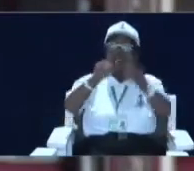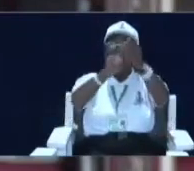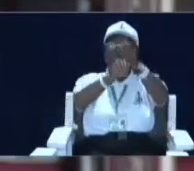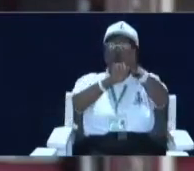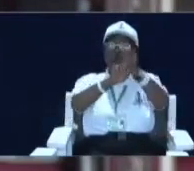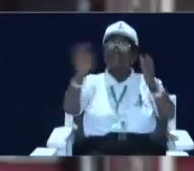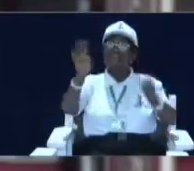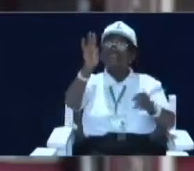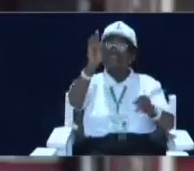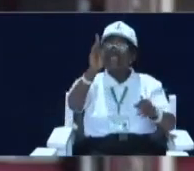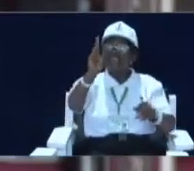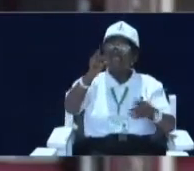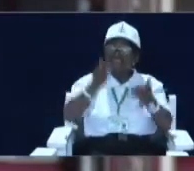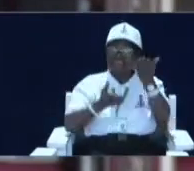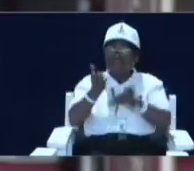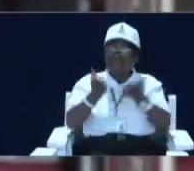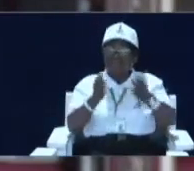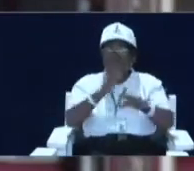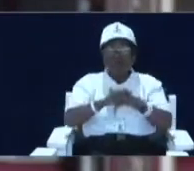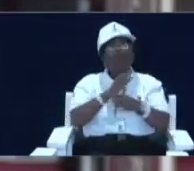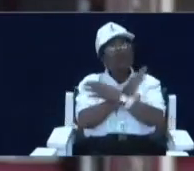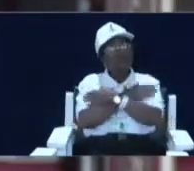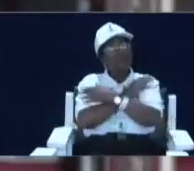on Sunday.